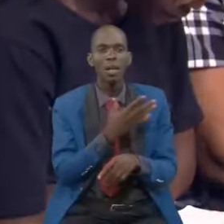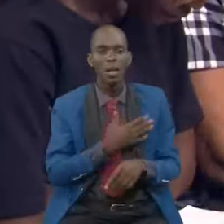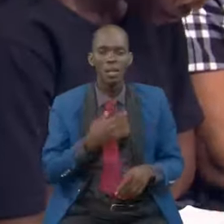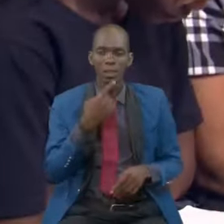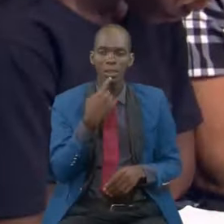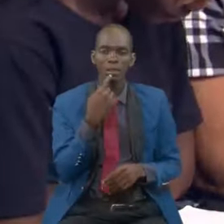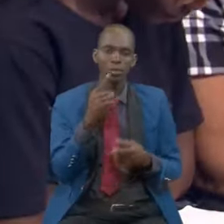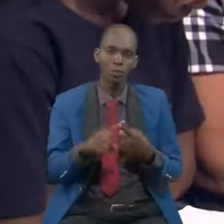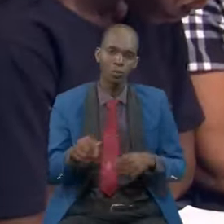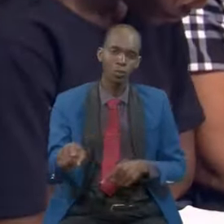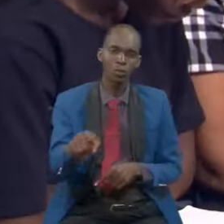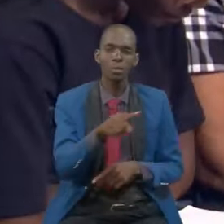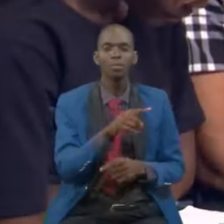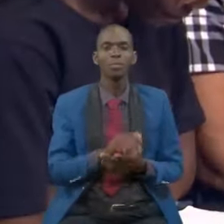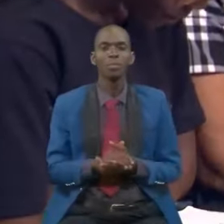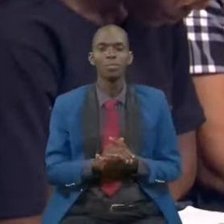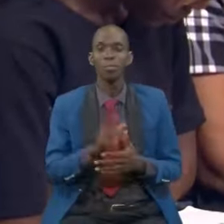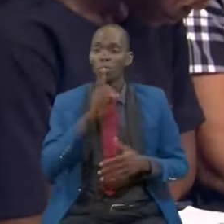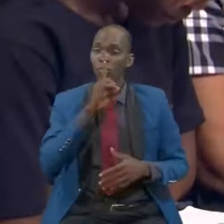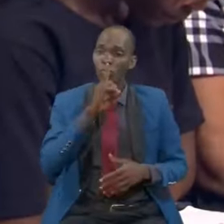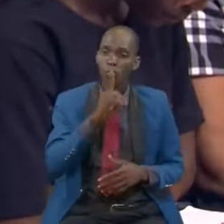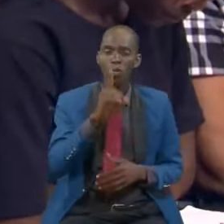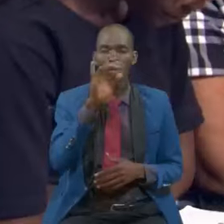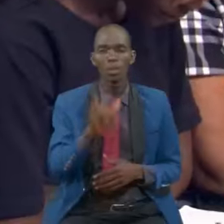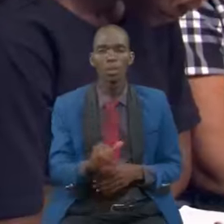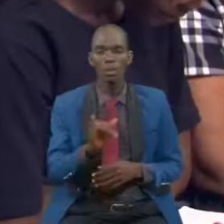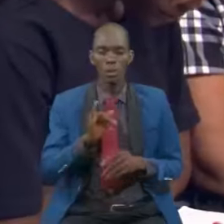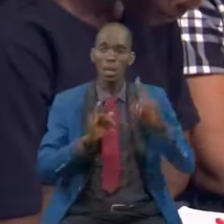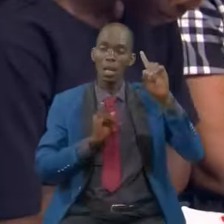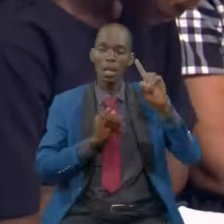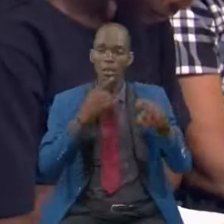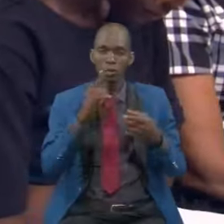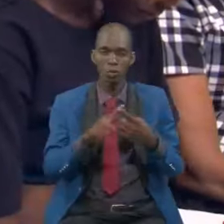say unto them, verily I say unto you,